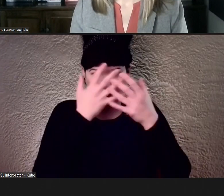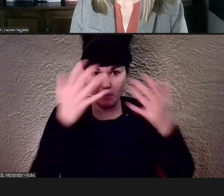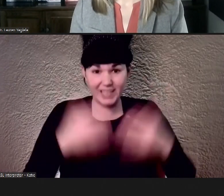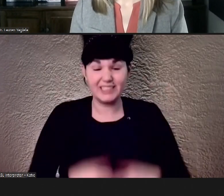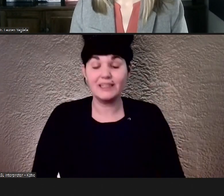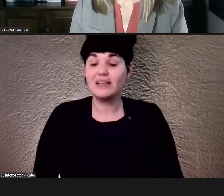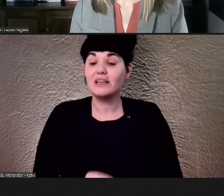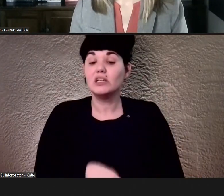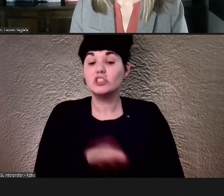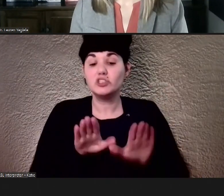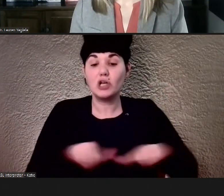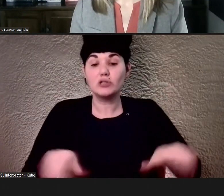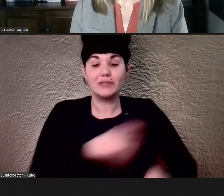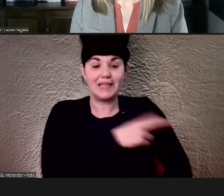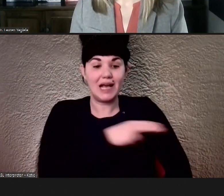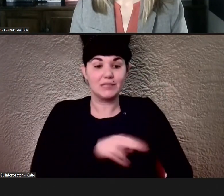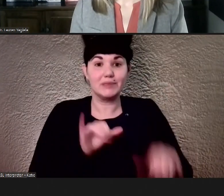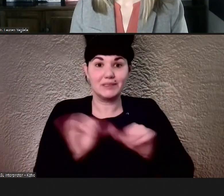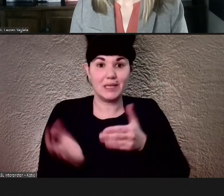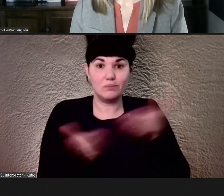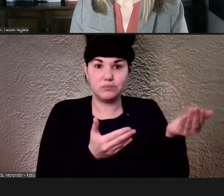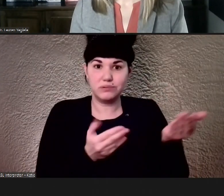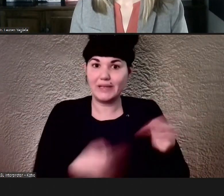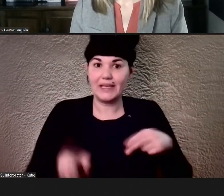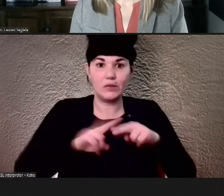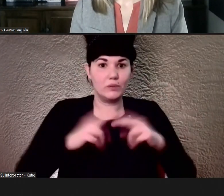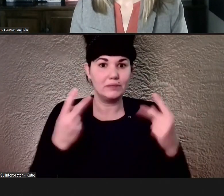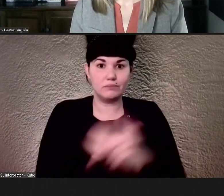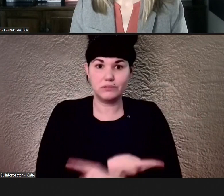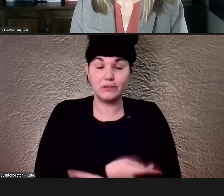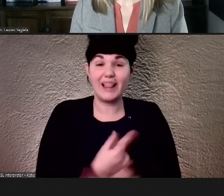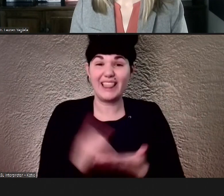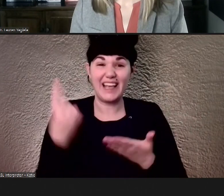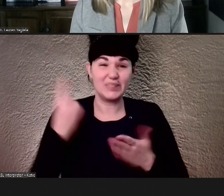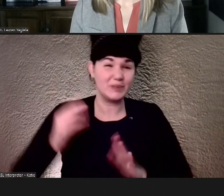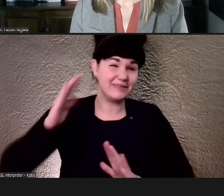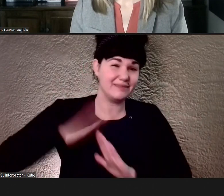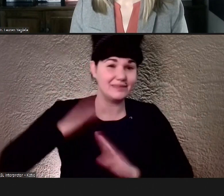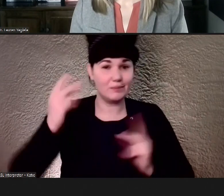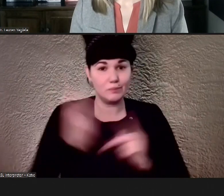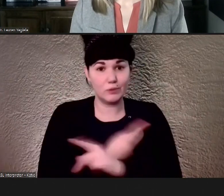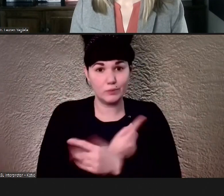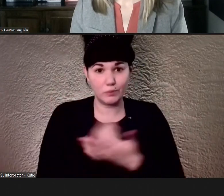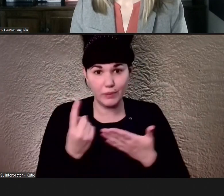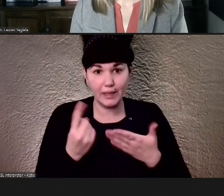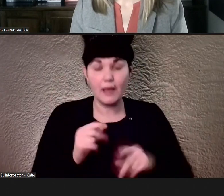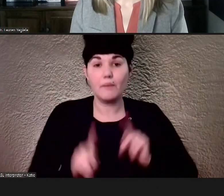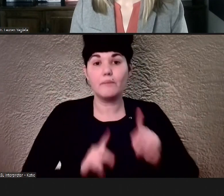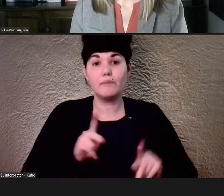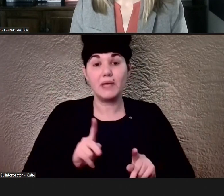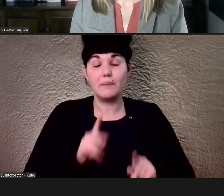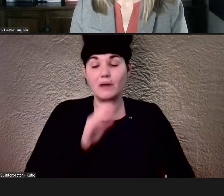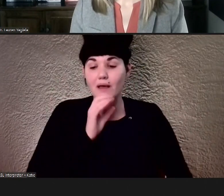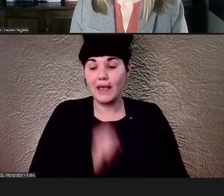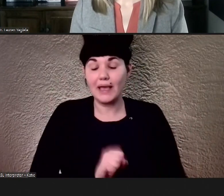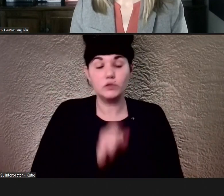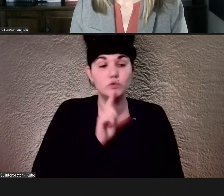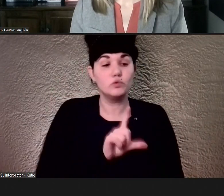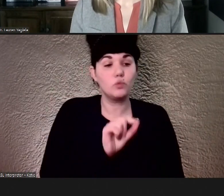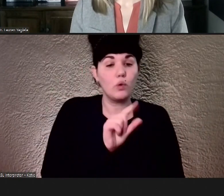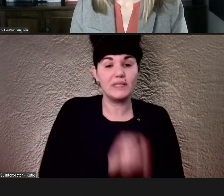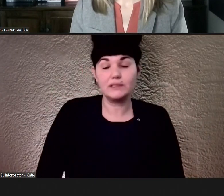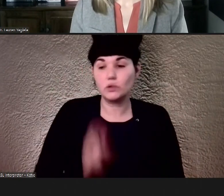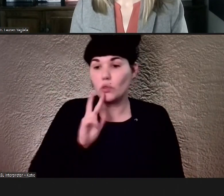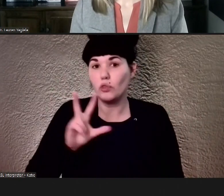increased after last week's all-time highs. People in their 20s and 30s are experiencing the highest case rates of